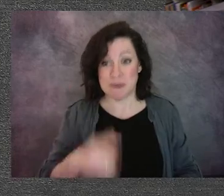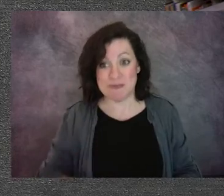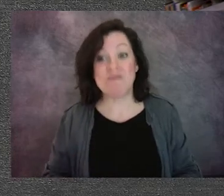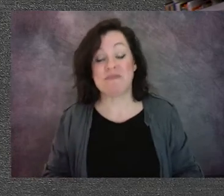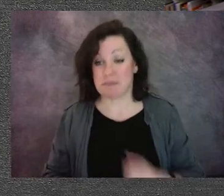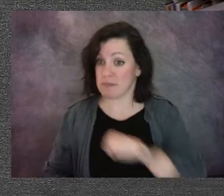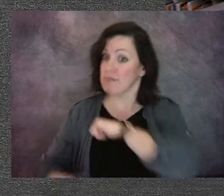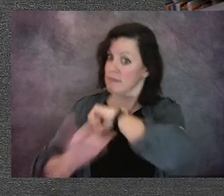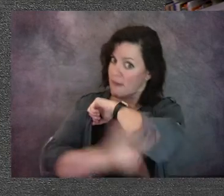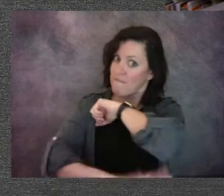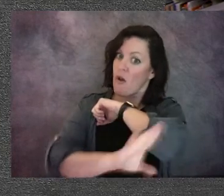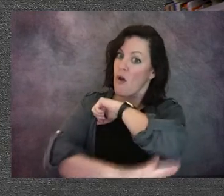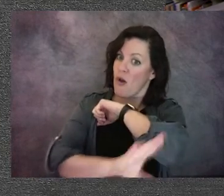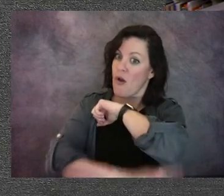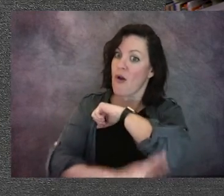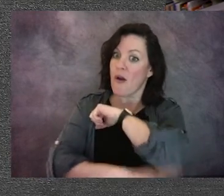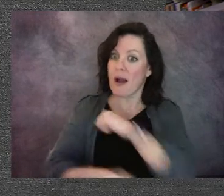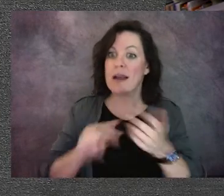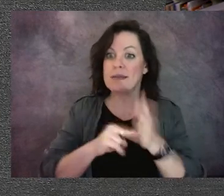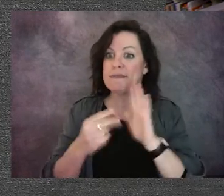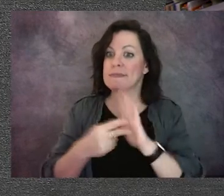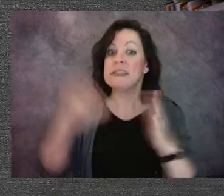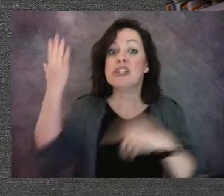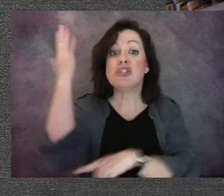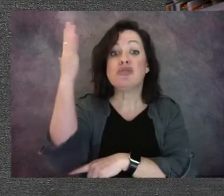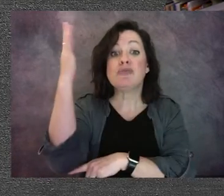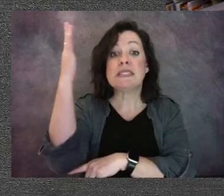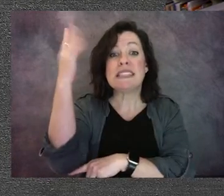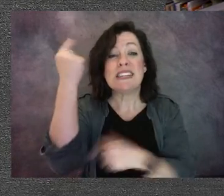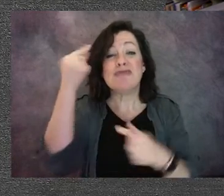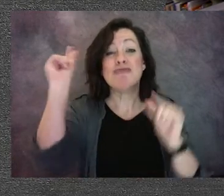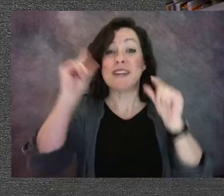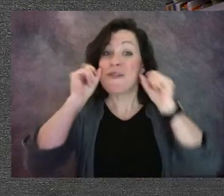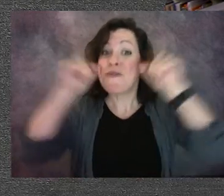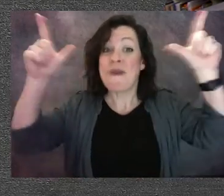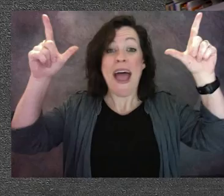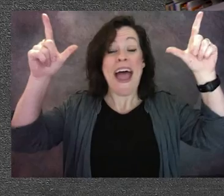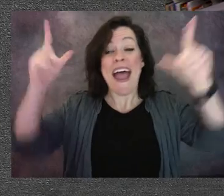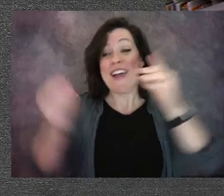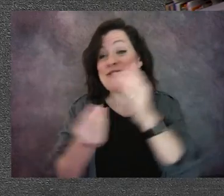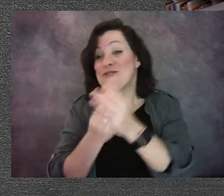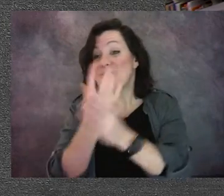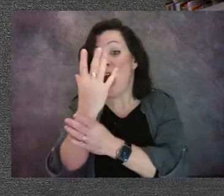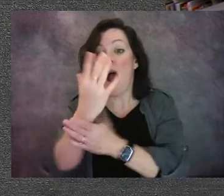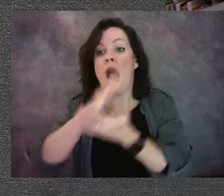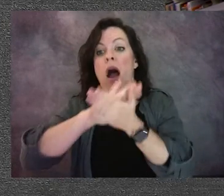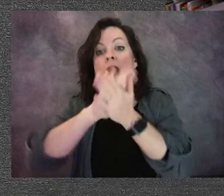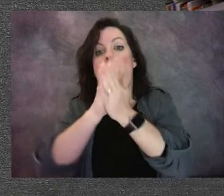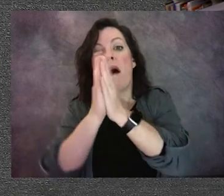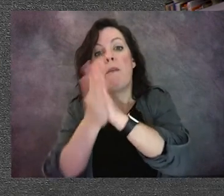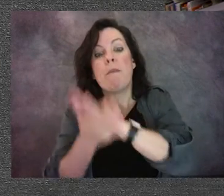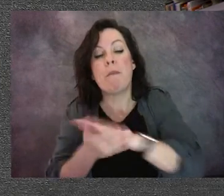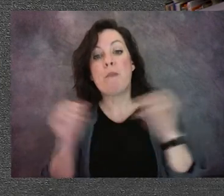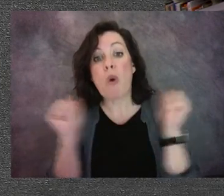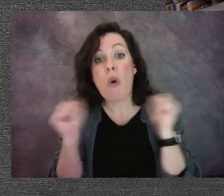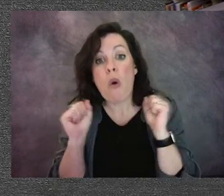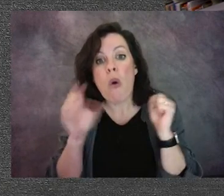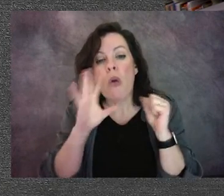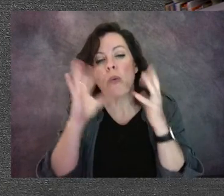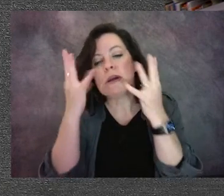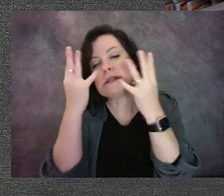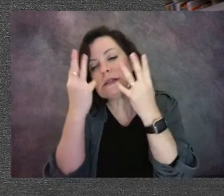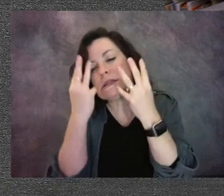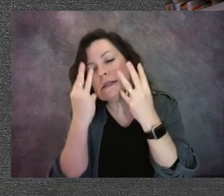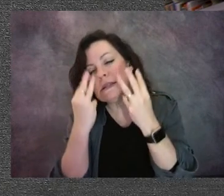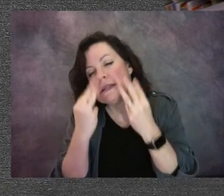So in fall, our trees are getting ready for the winter. They're going to hibernate. Hey, Do you want to do a